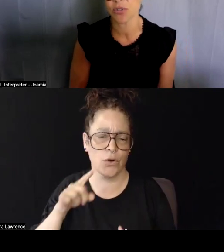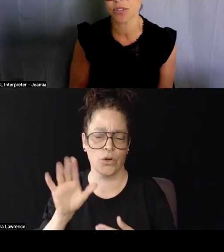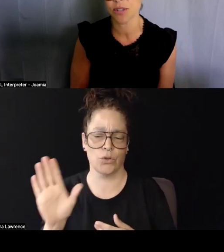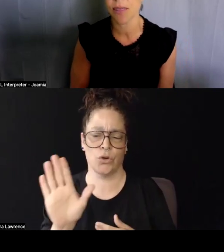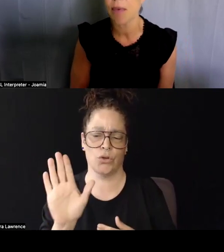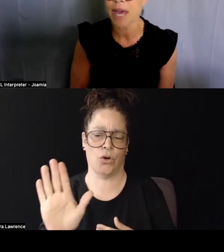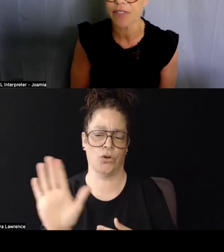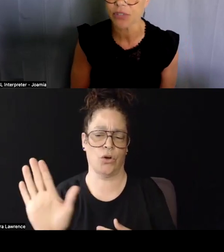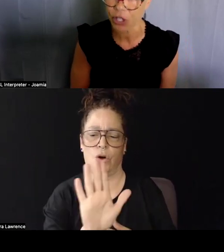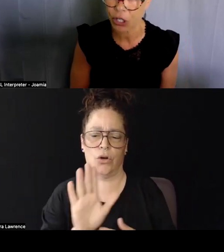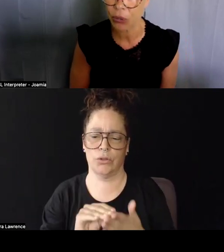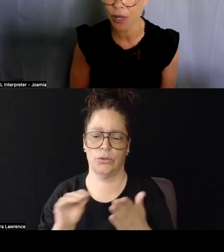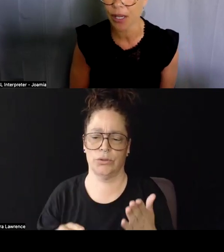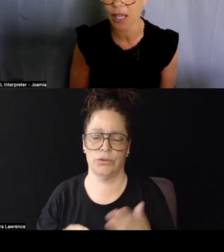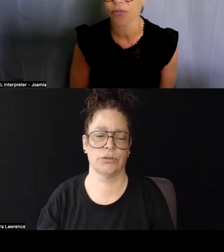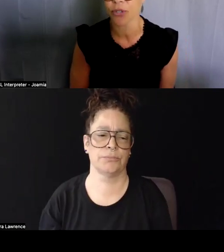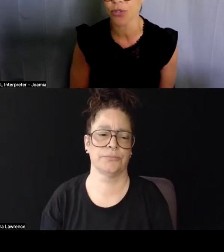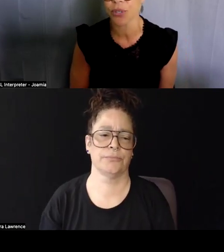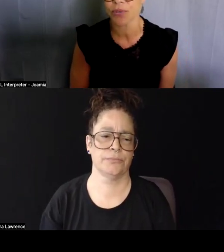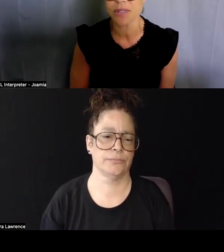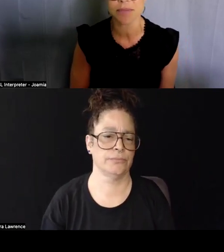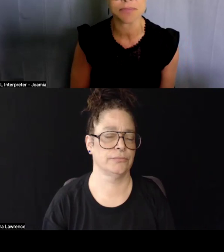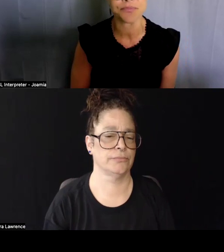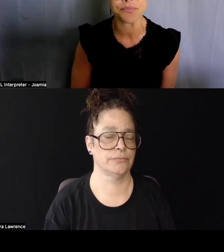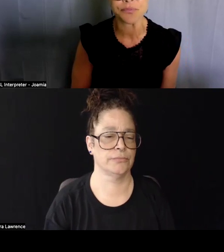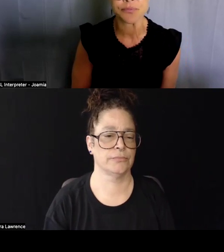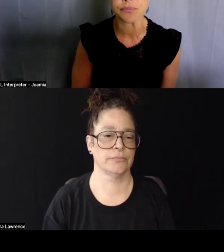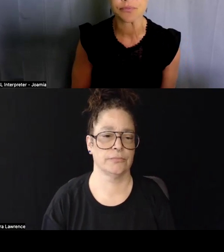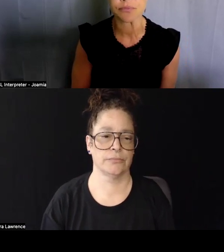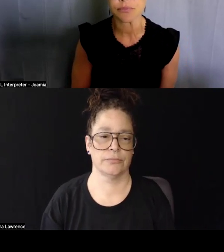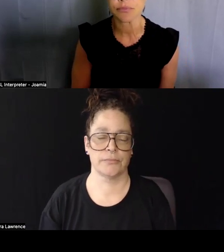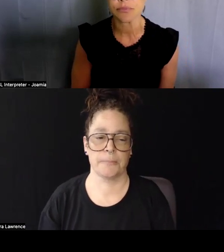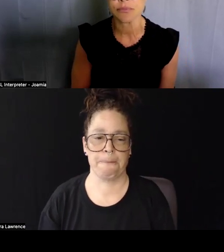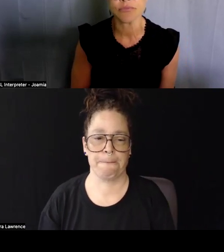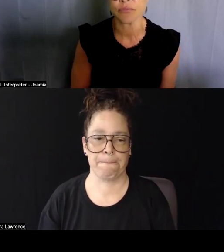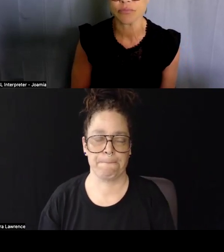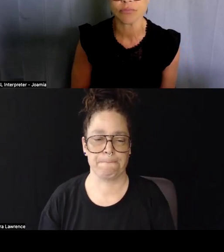Indigenous students, the benefits for you and for your students.